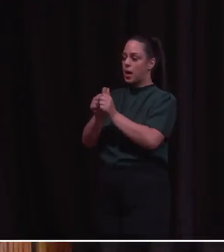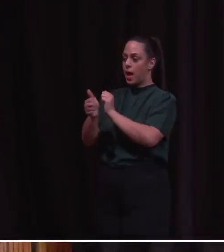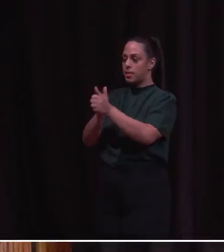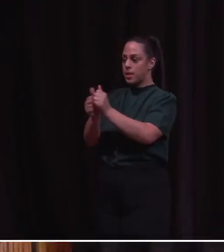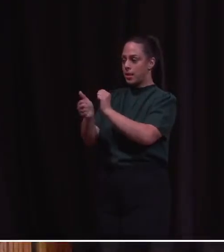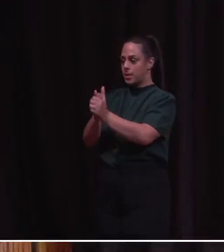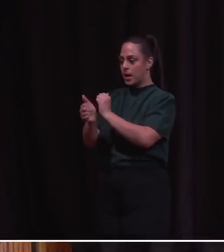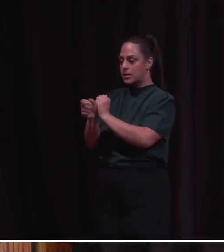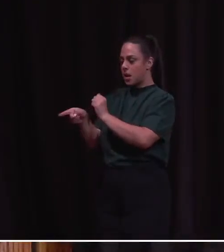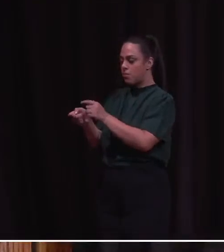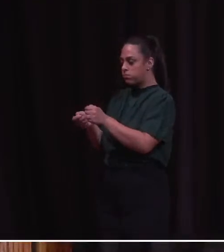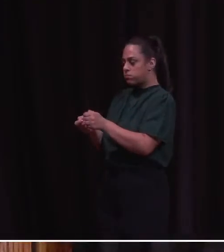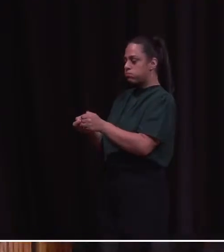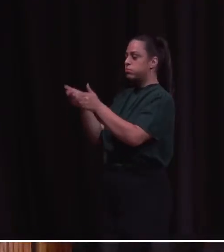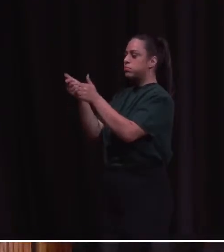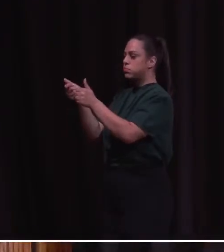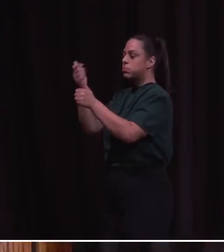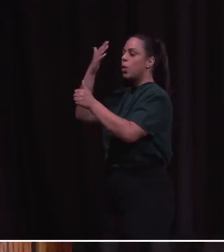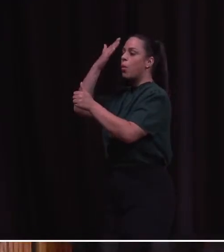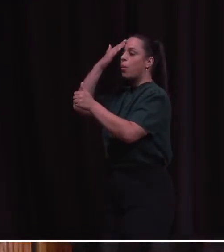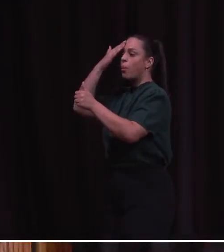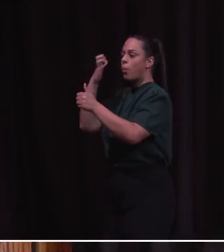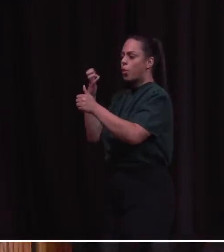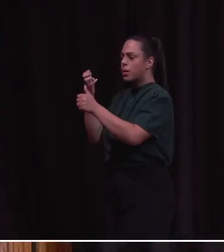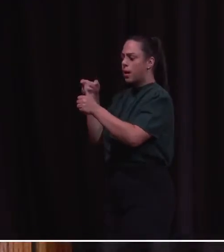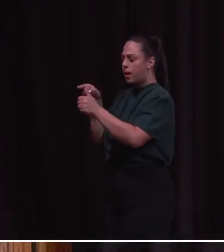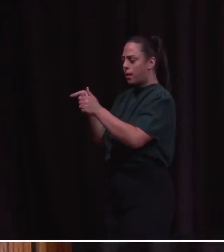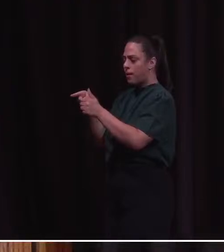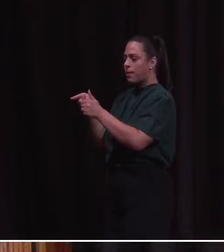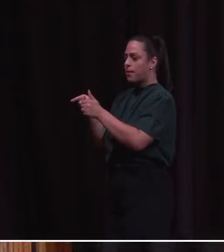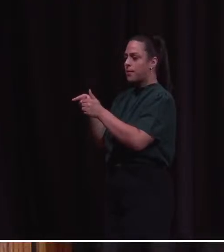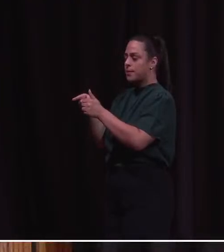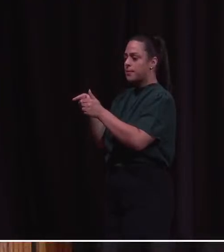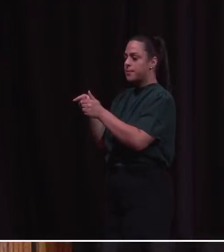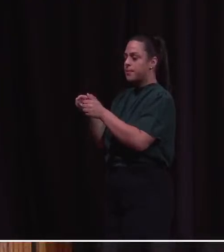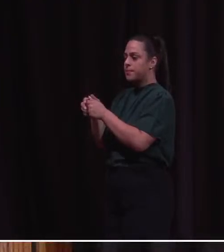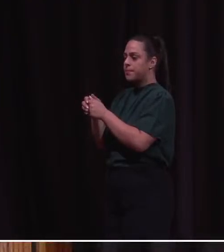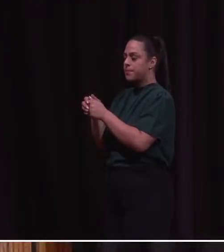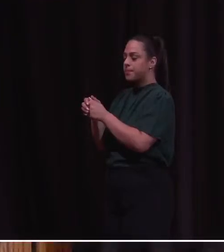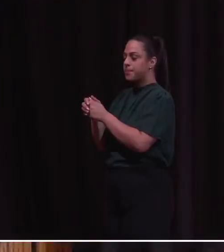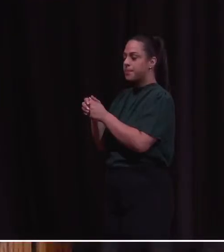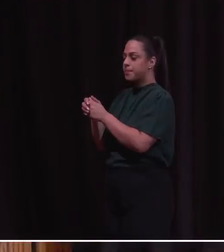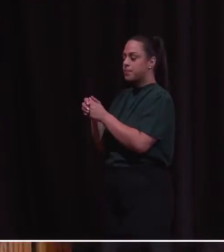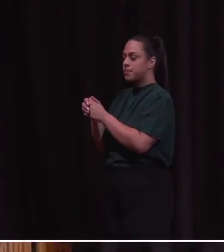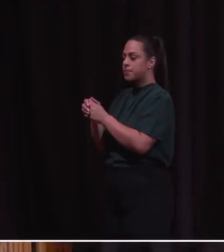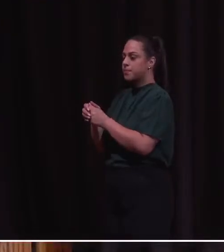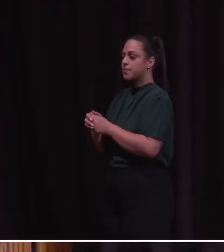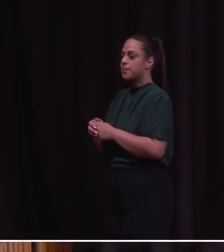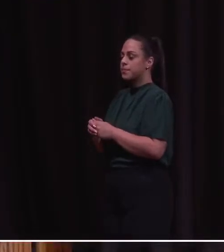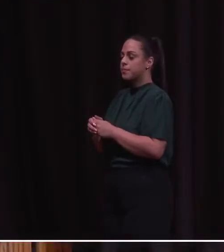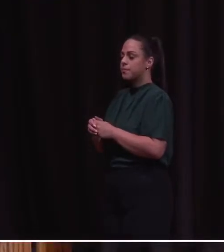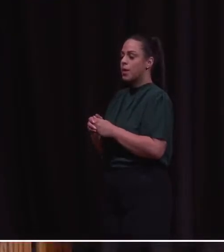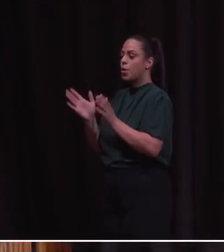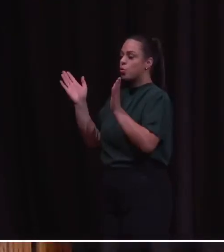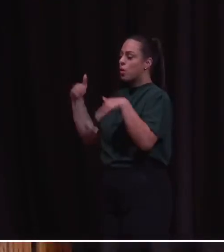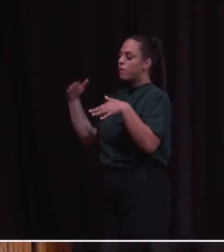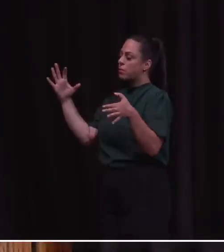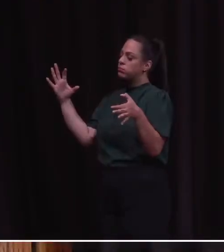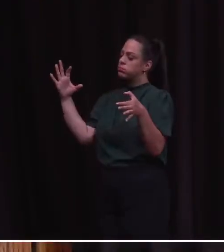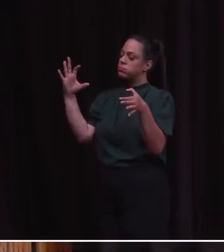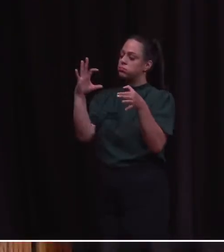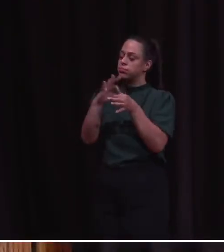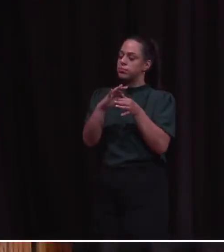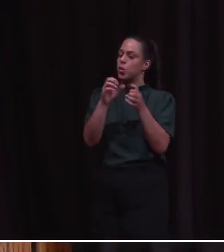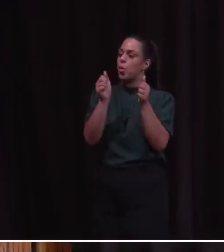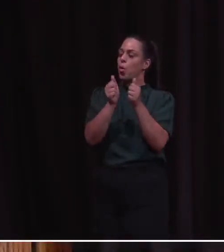into Western notions of the appropriate female body. Christine Mboma and Beatrice Masilingi were